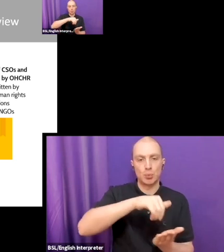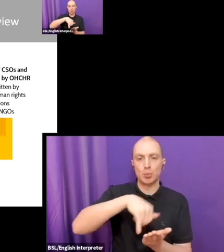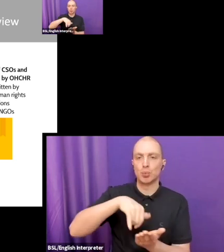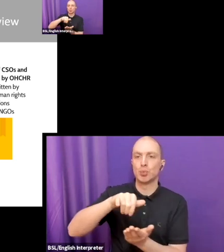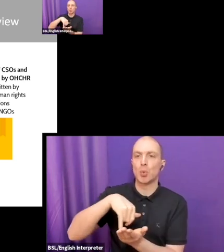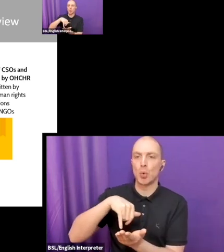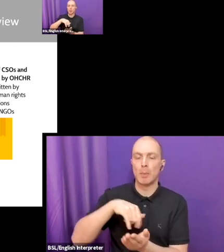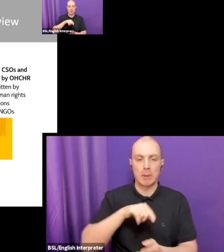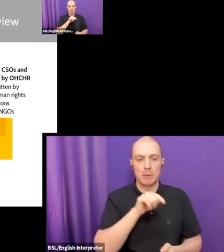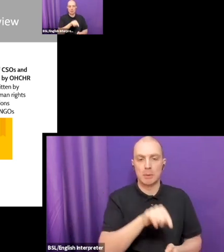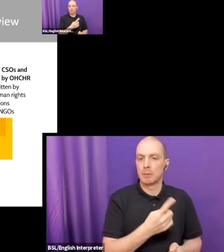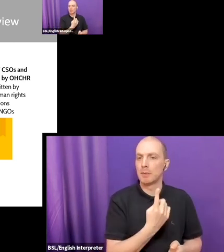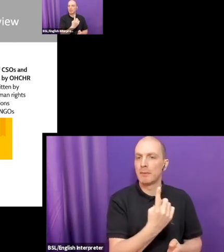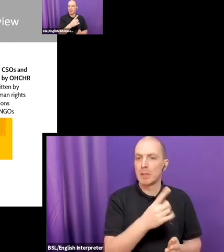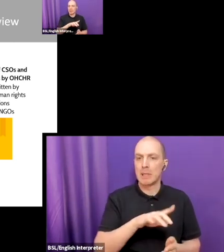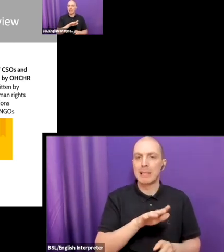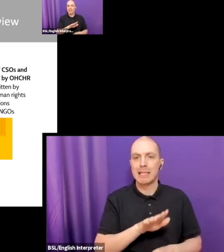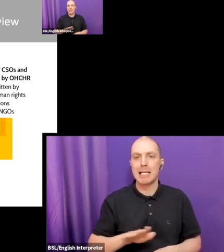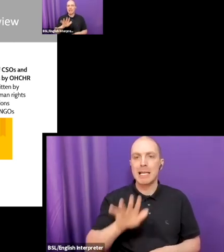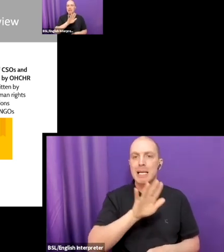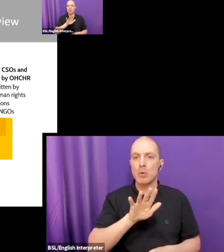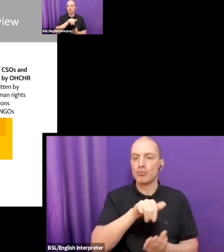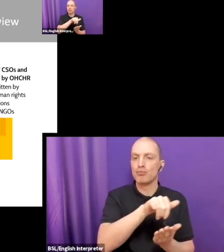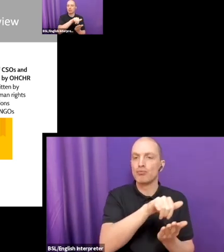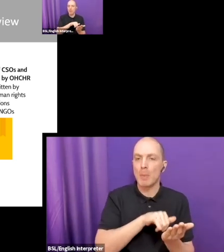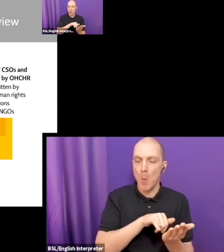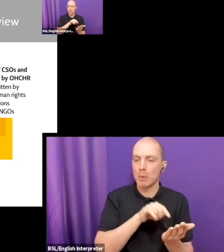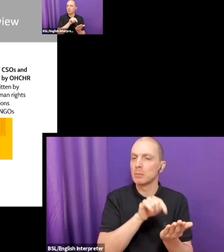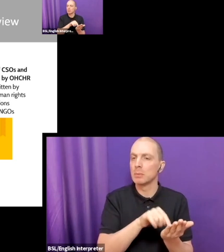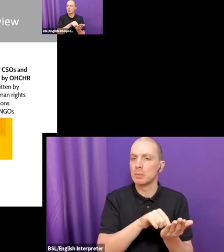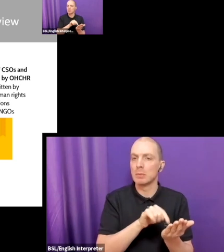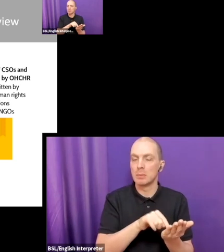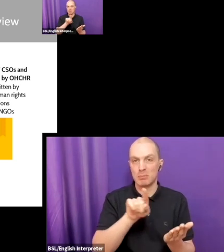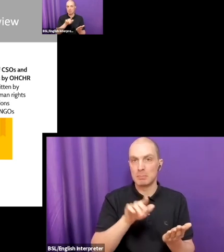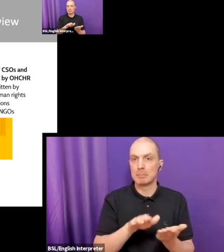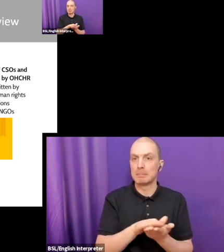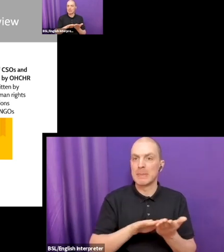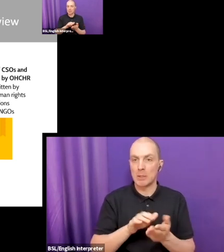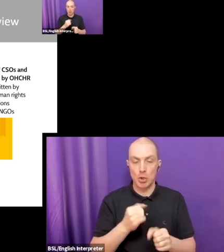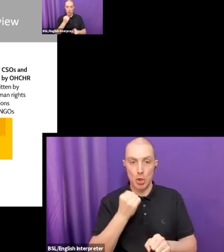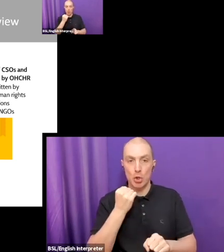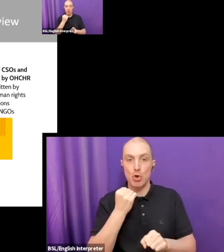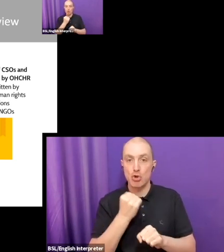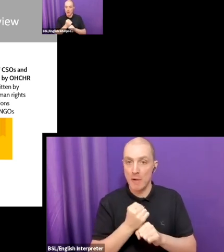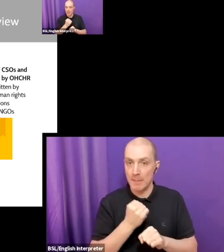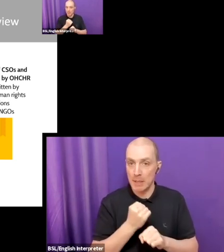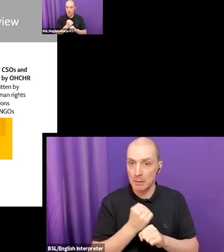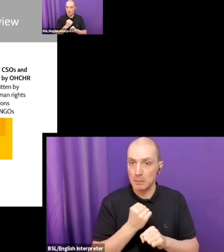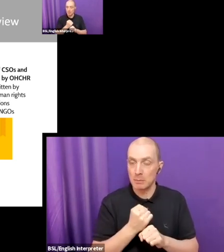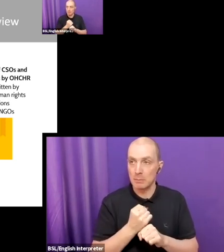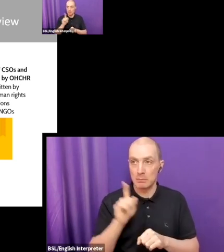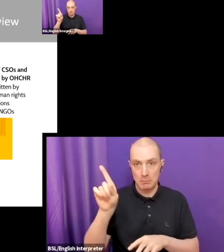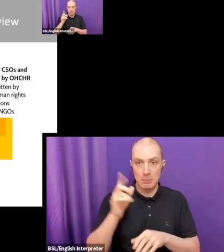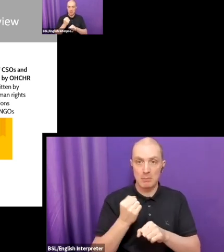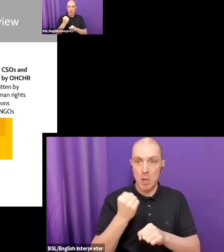is a national report. That is a report that the government does does a sort